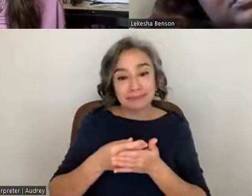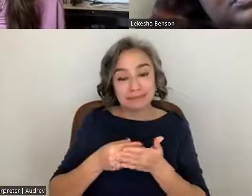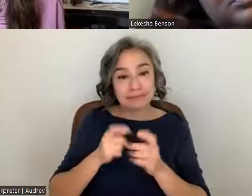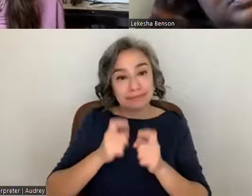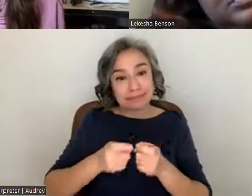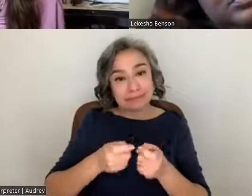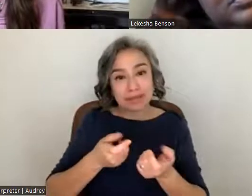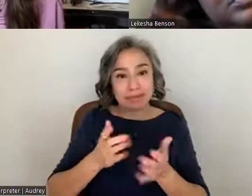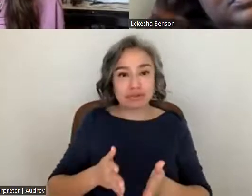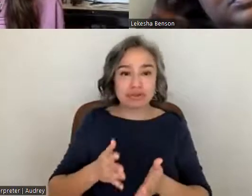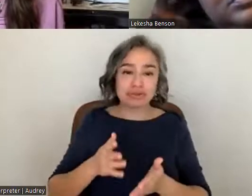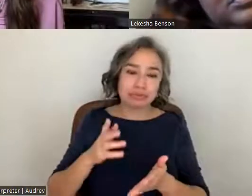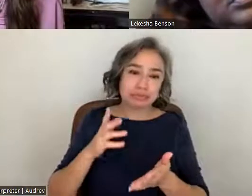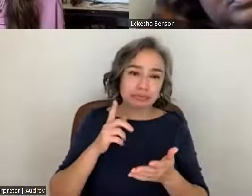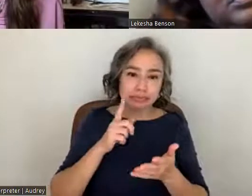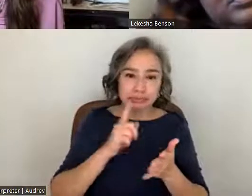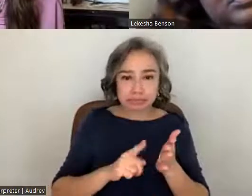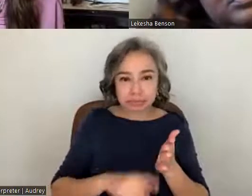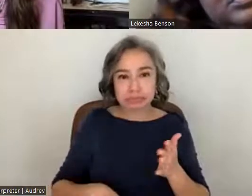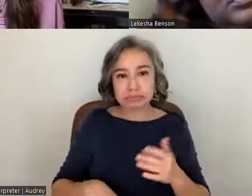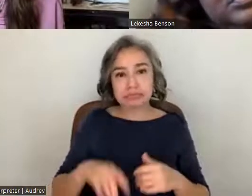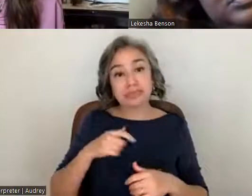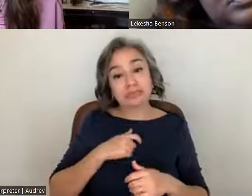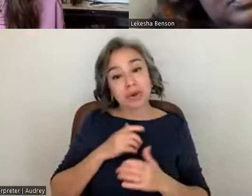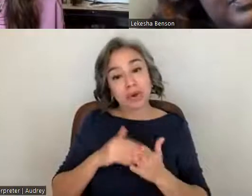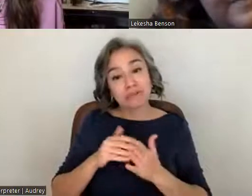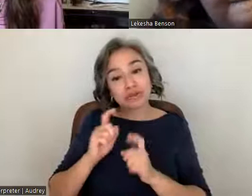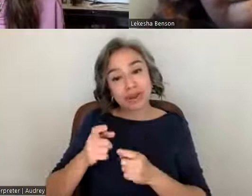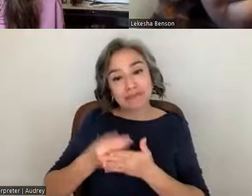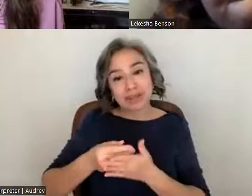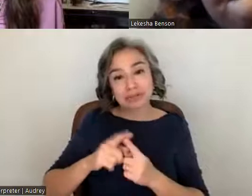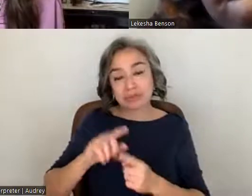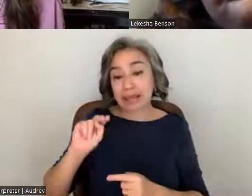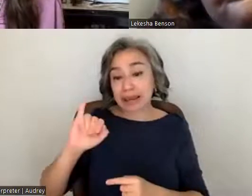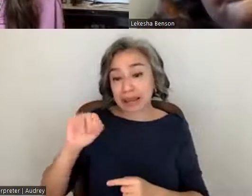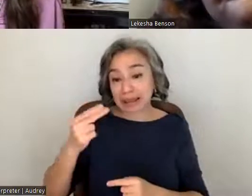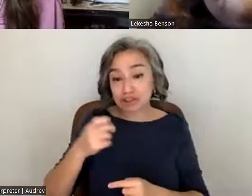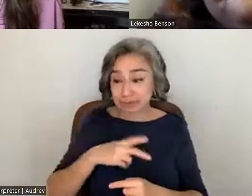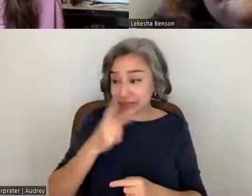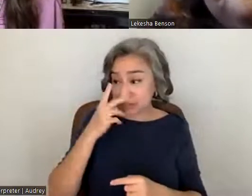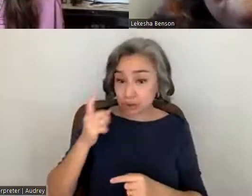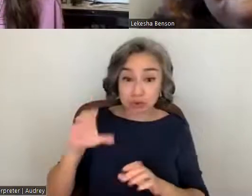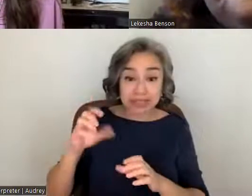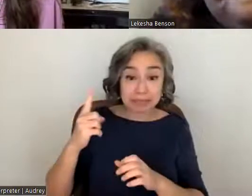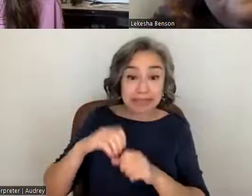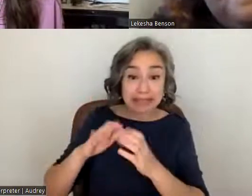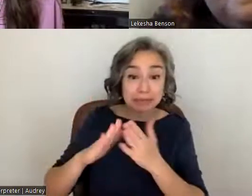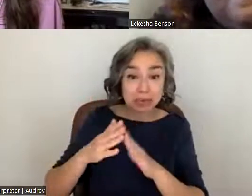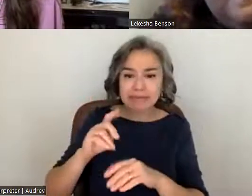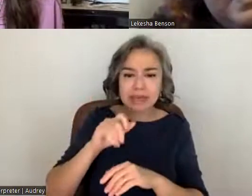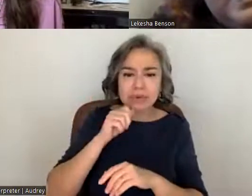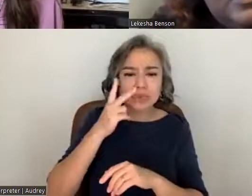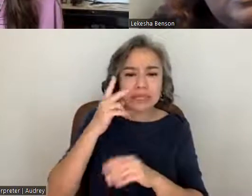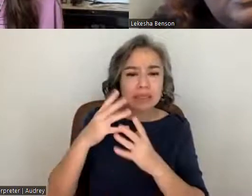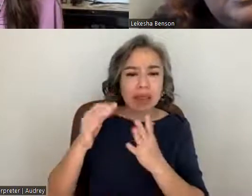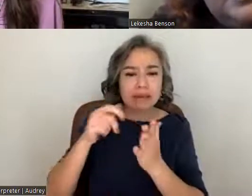for the NIH, and if I see someone proposing research that is going to go in and do stuff in the community, if I don't see a whole bunch of letters of support